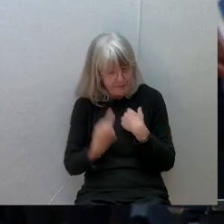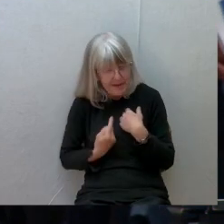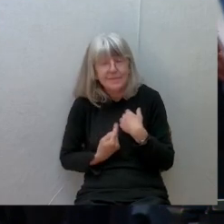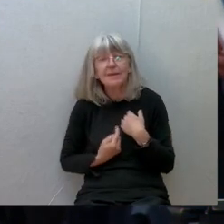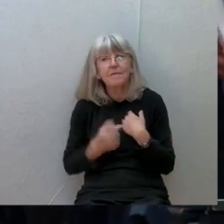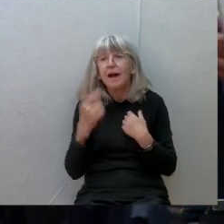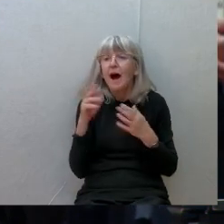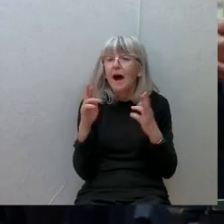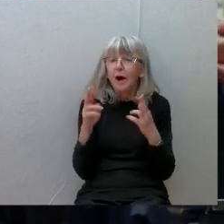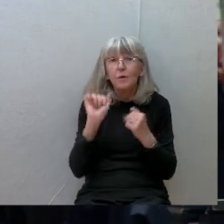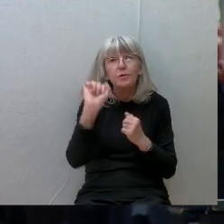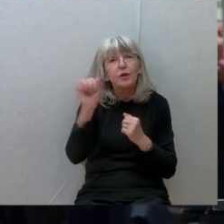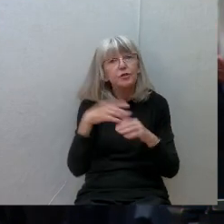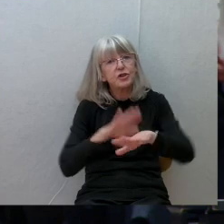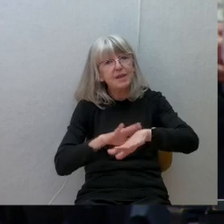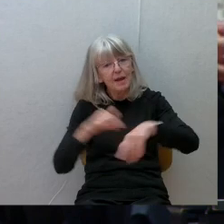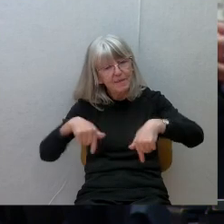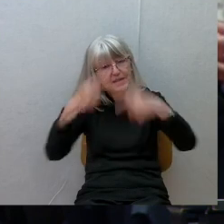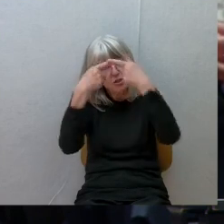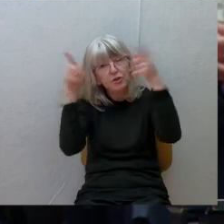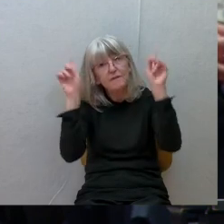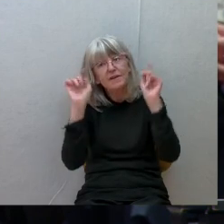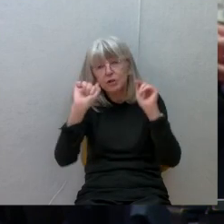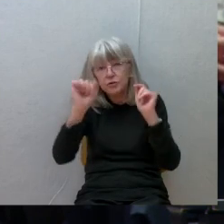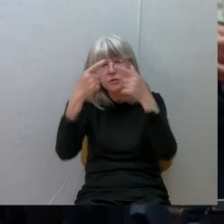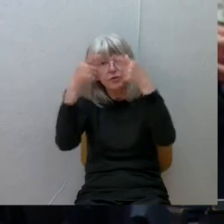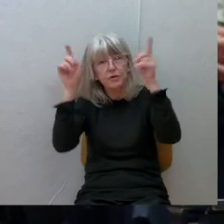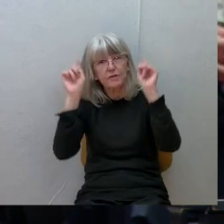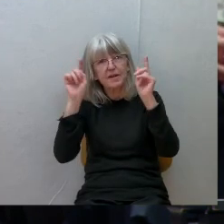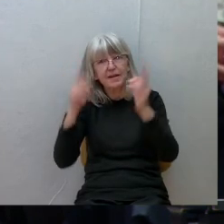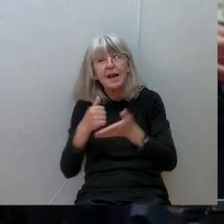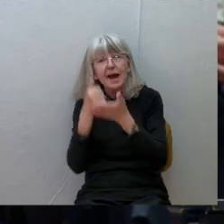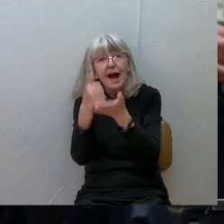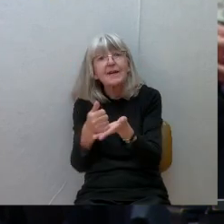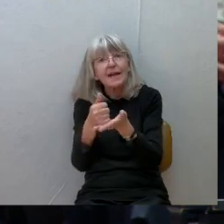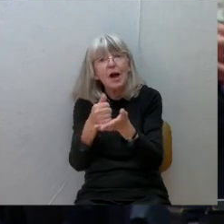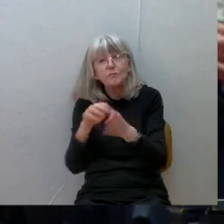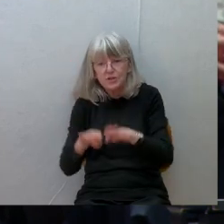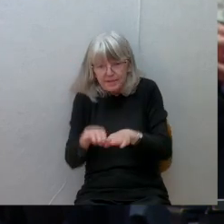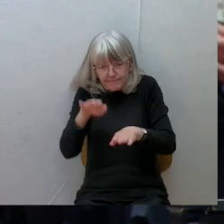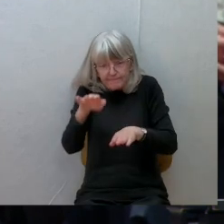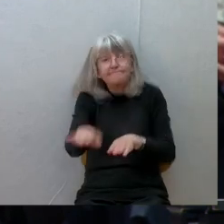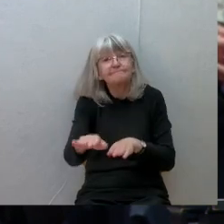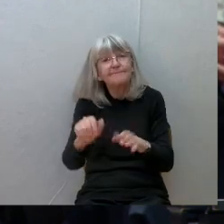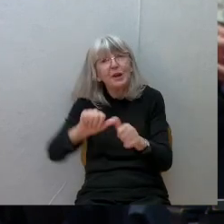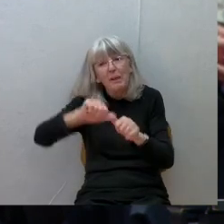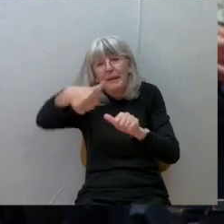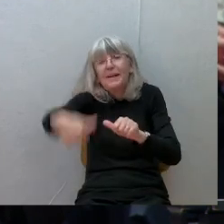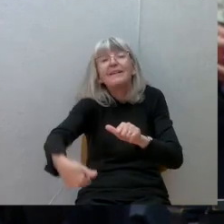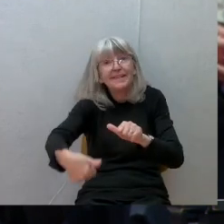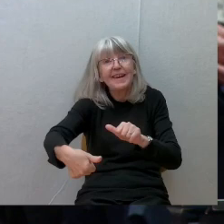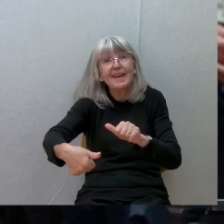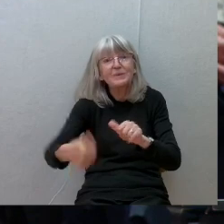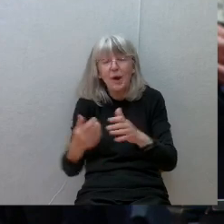your university, has equipped you to take the step into the next stage of your lives with confidence, with a spirit